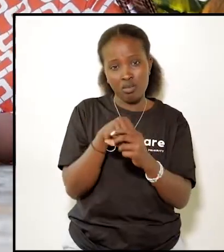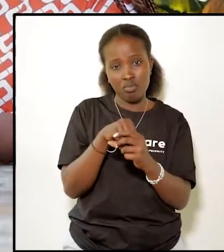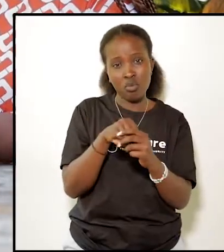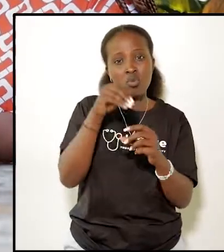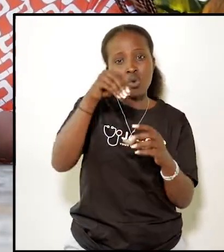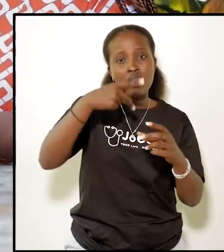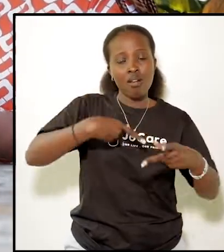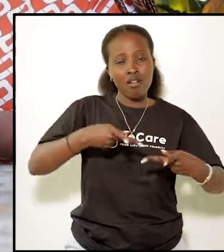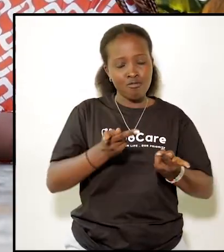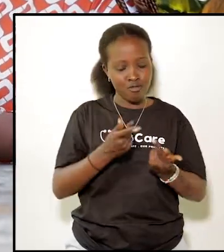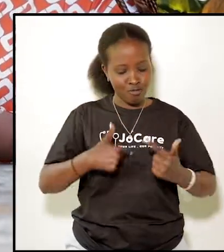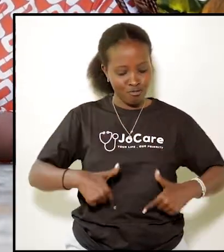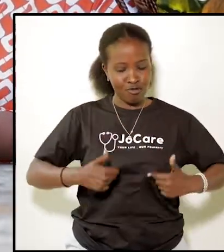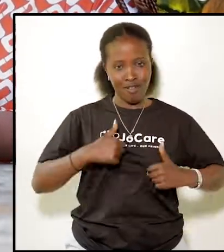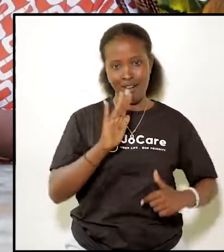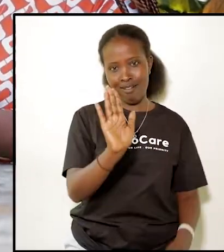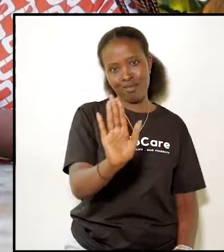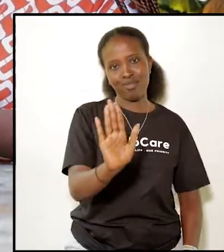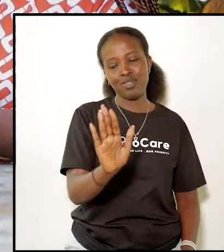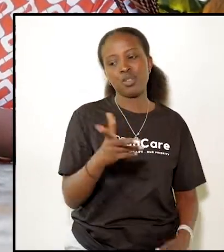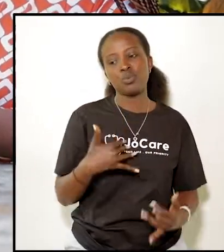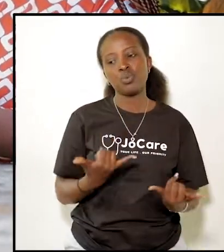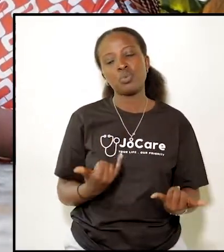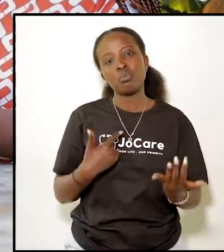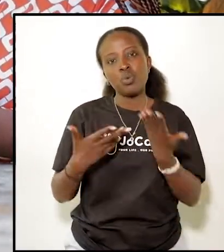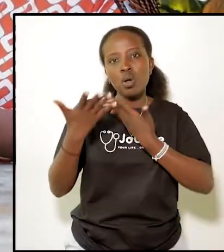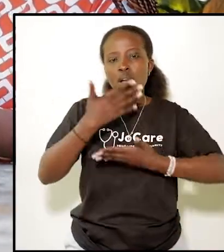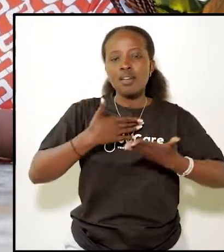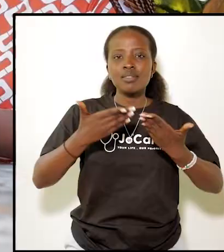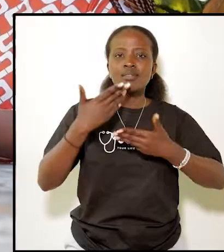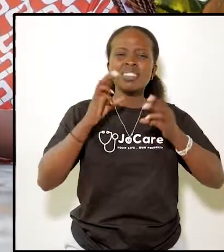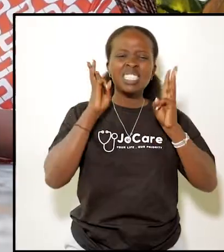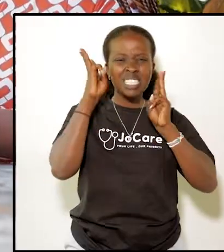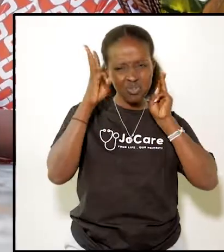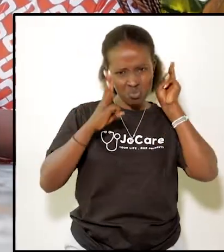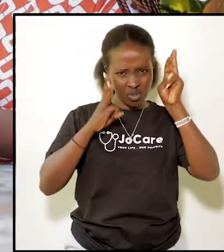your hormones. Let's talk about